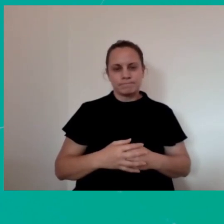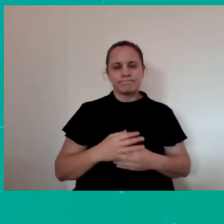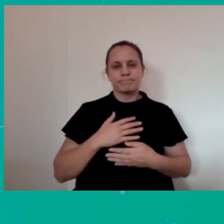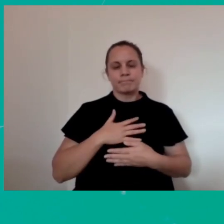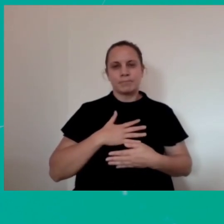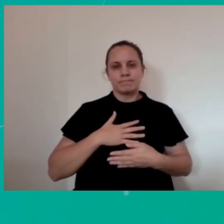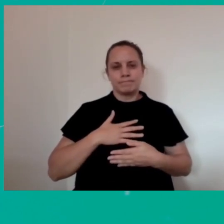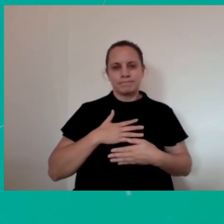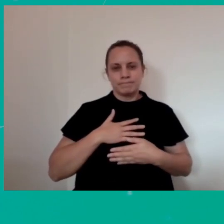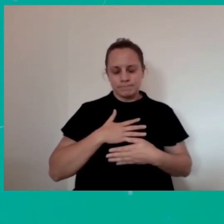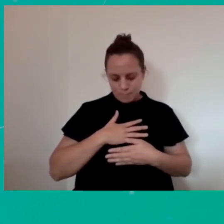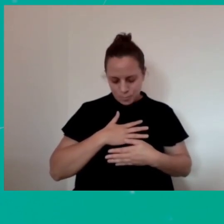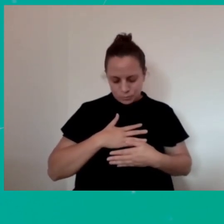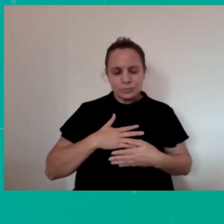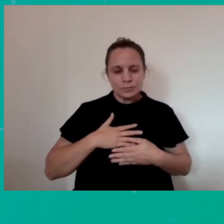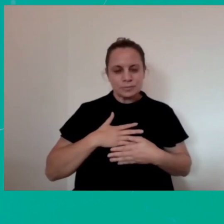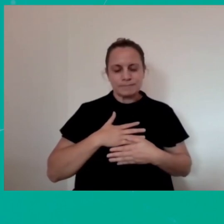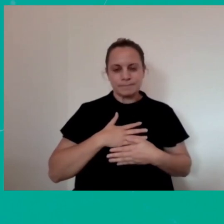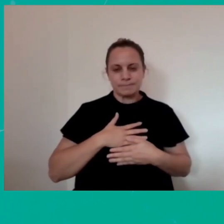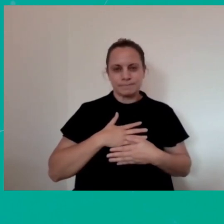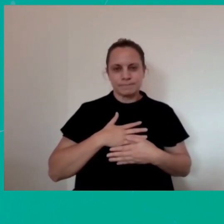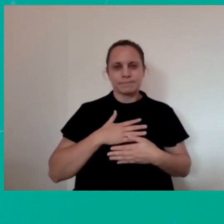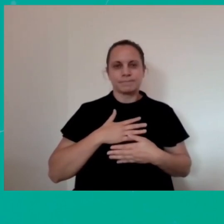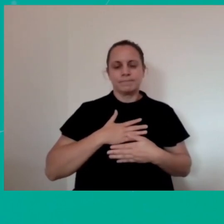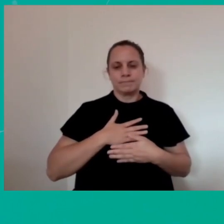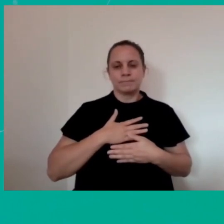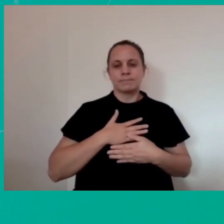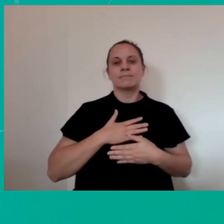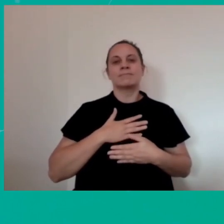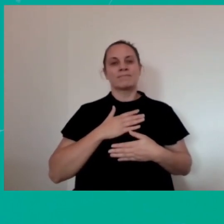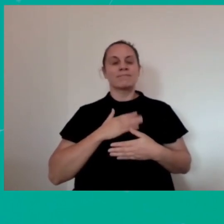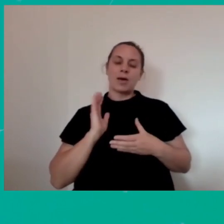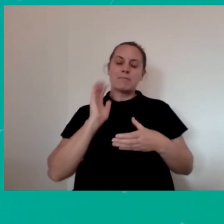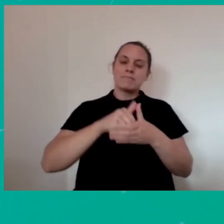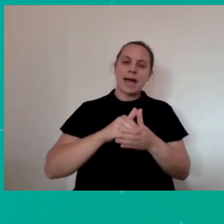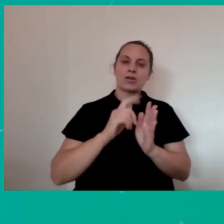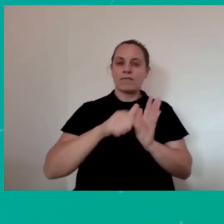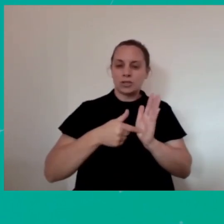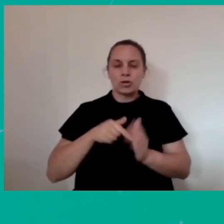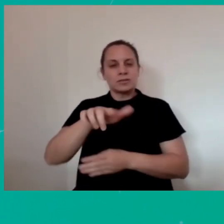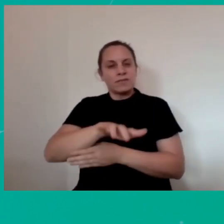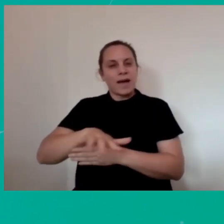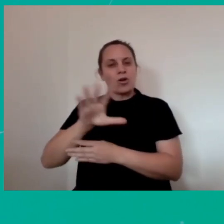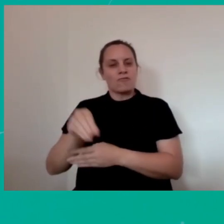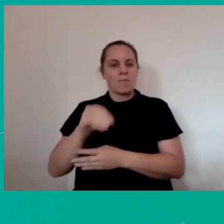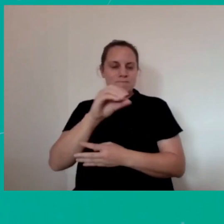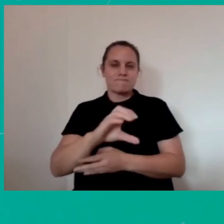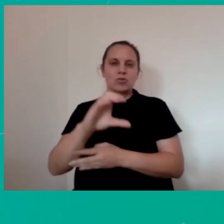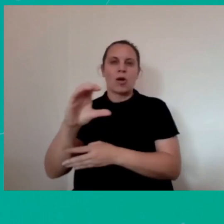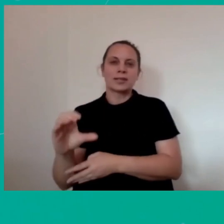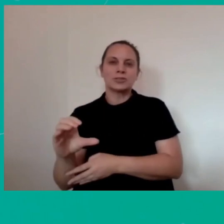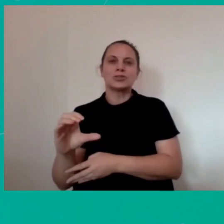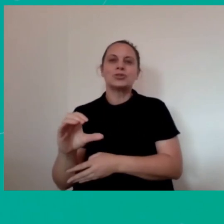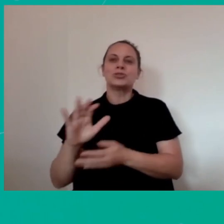E tipu ake ahau, he Jones no o tautahi e raro o te korowai o ngai tahu. Kia